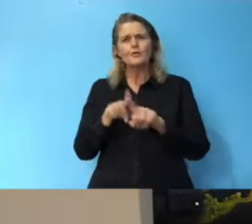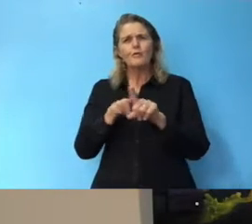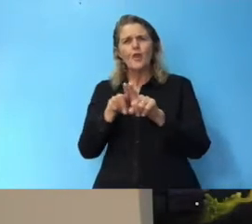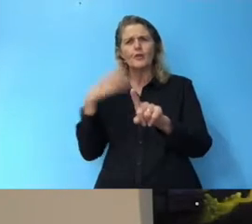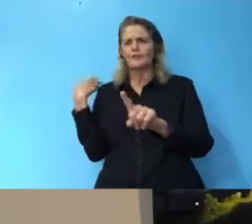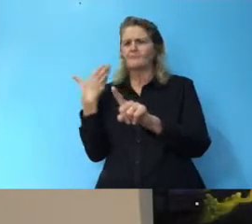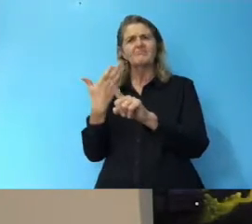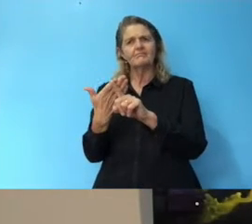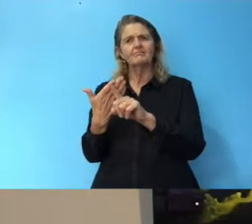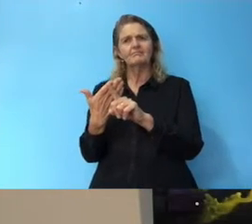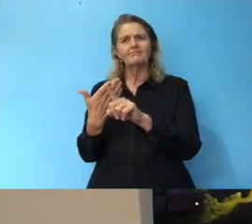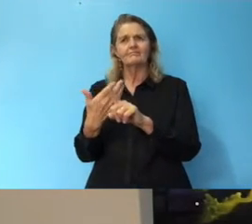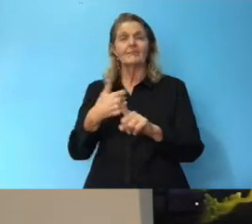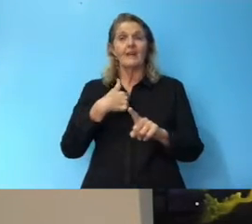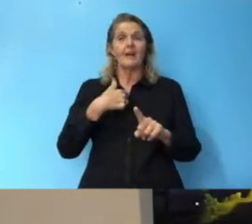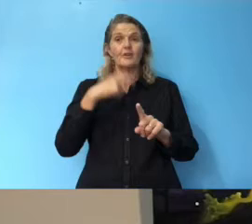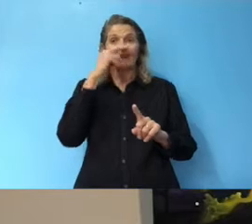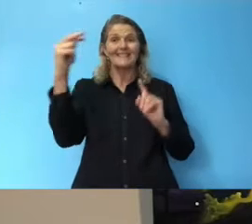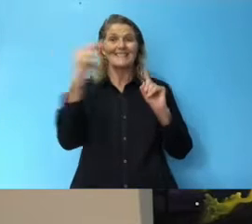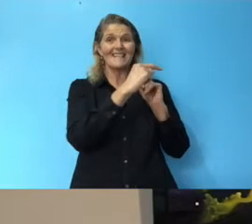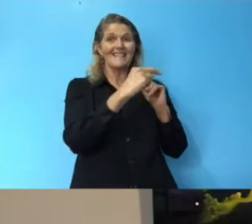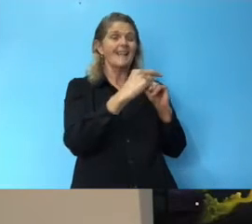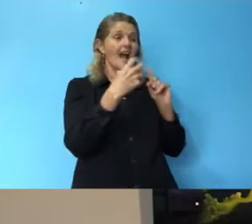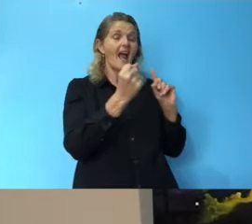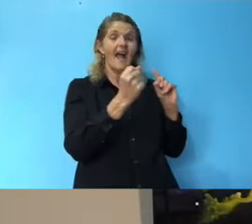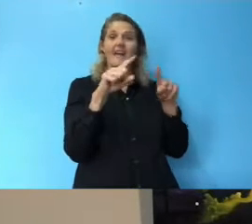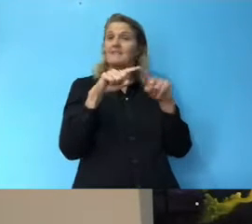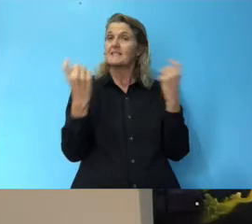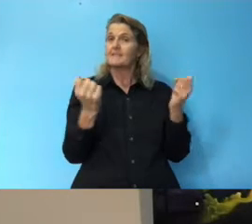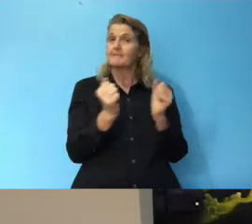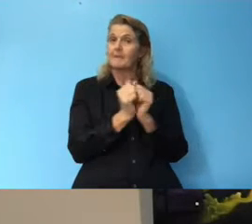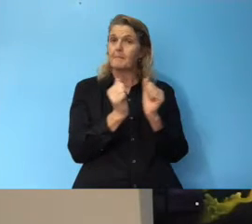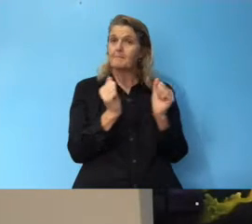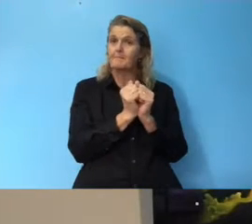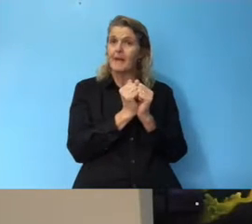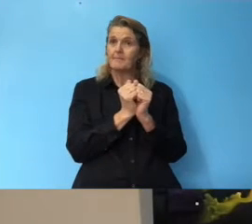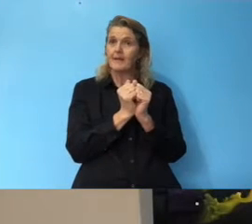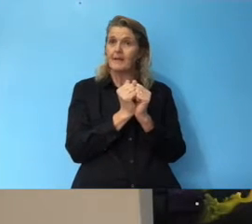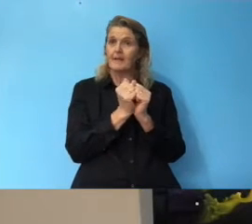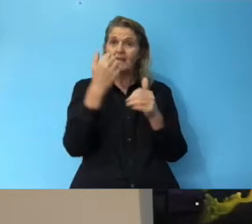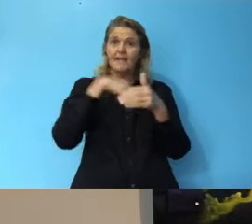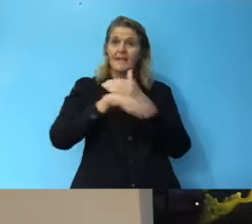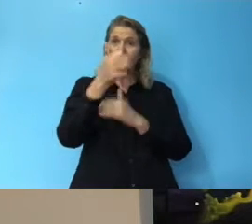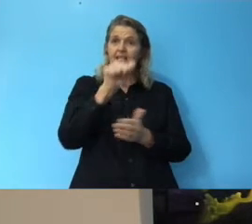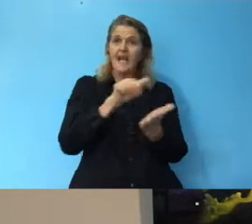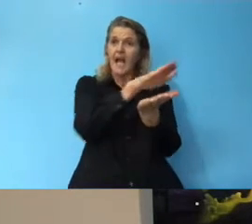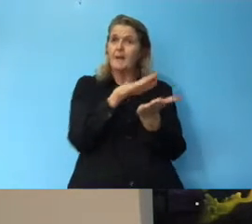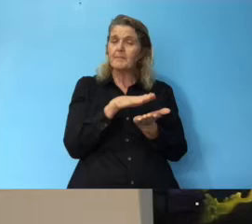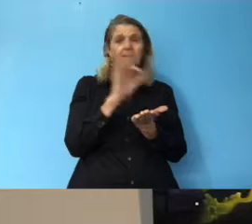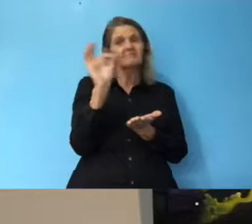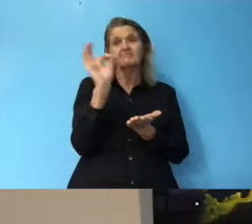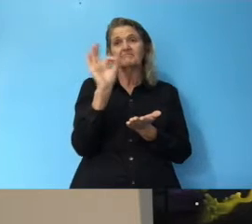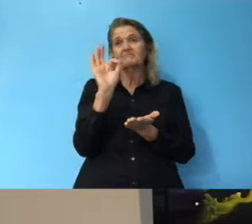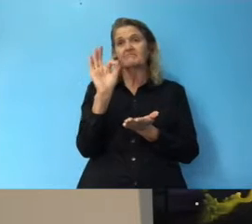I've actually, as you can see, I've got a proper canvas here. That wasn't on like our materials list, but so if you don't have that,